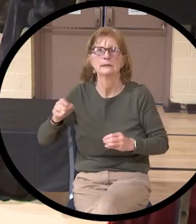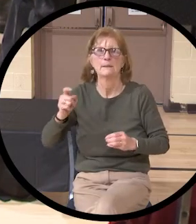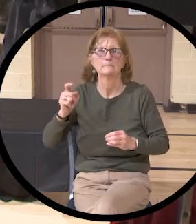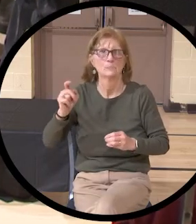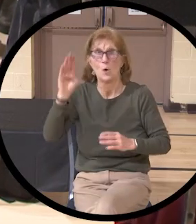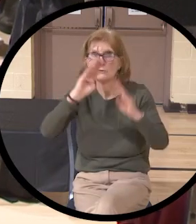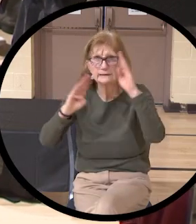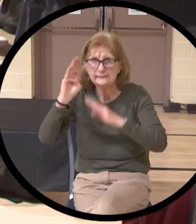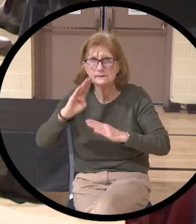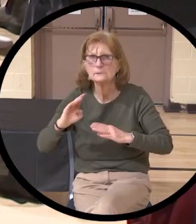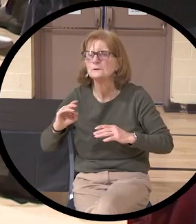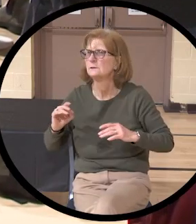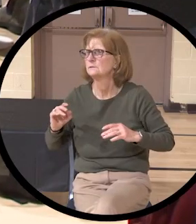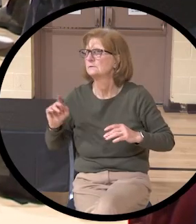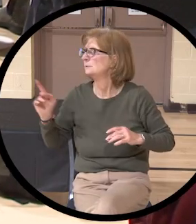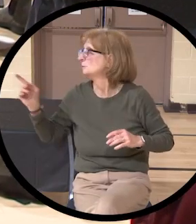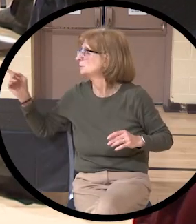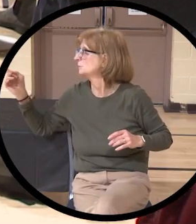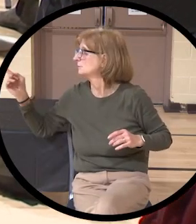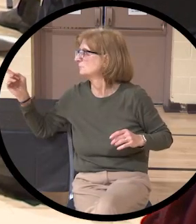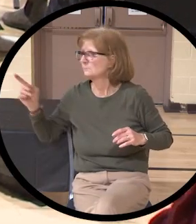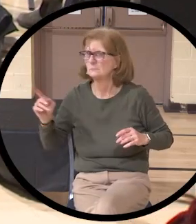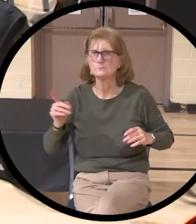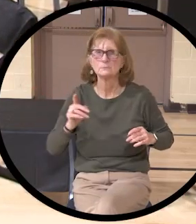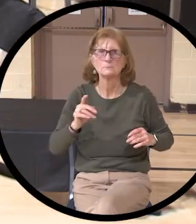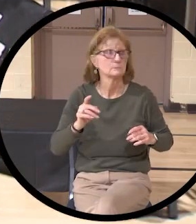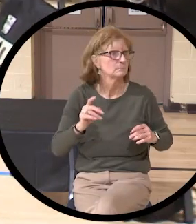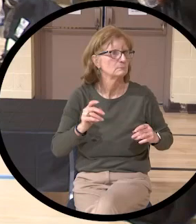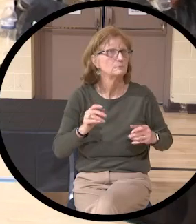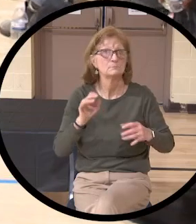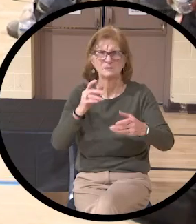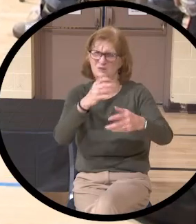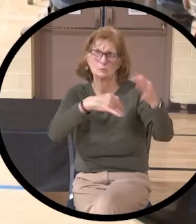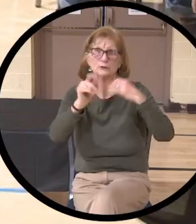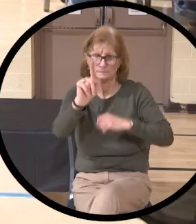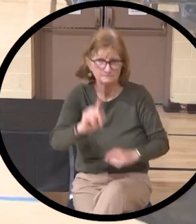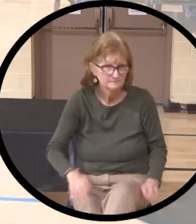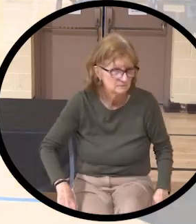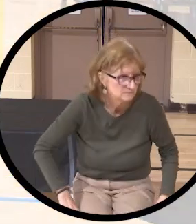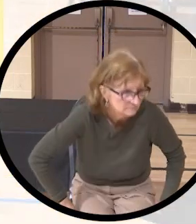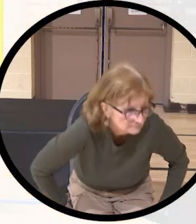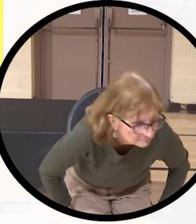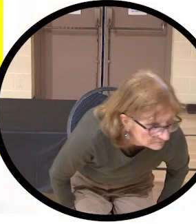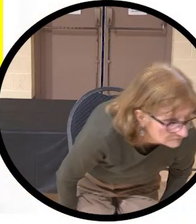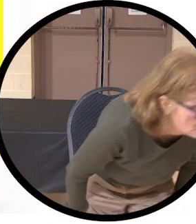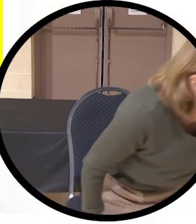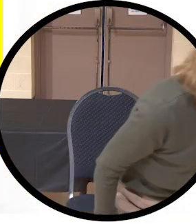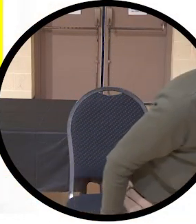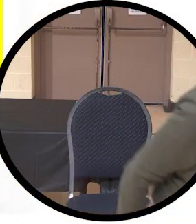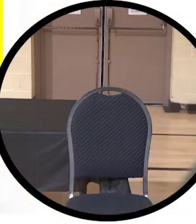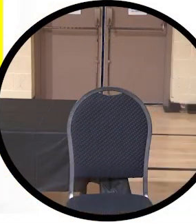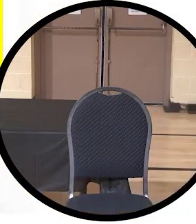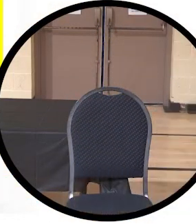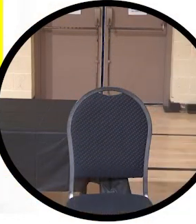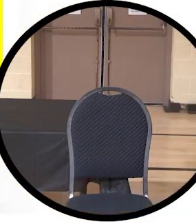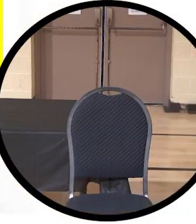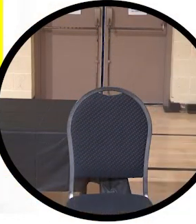about it. Yeah. So luckily at DOMI, we have a policy analyst who's dedicated to side